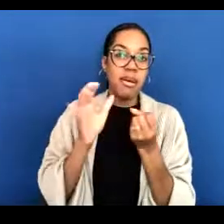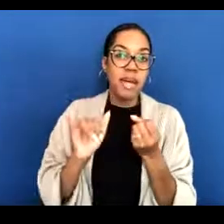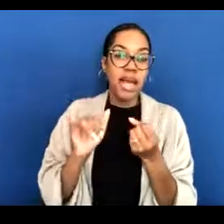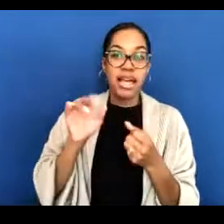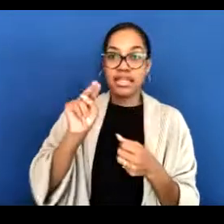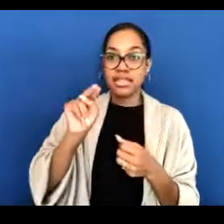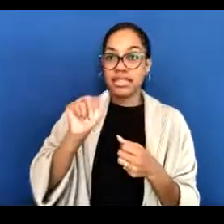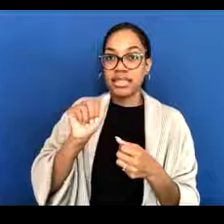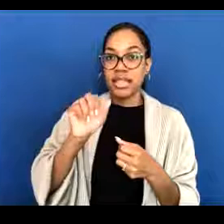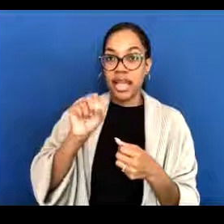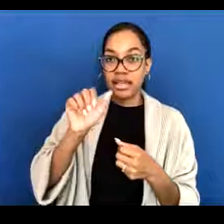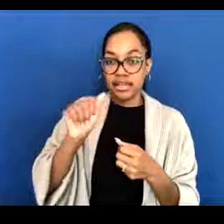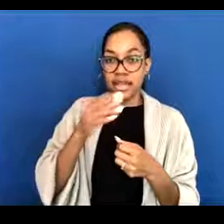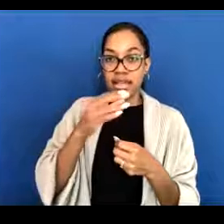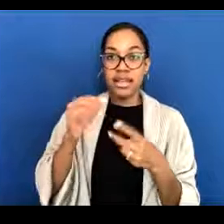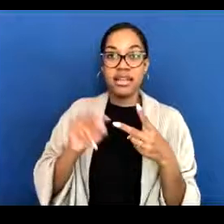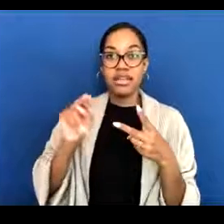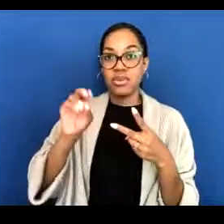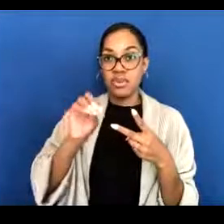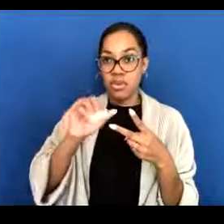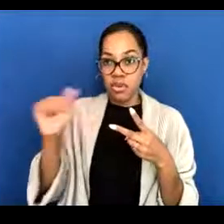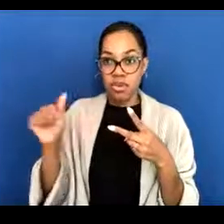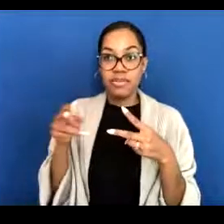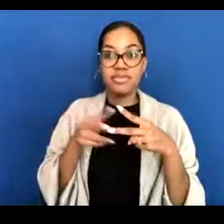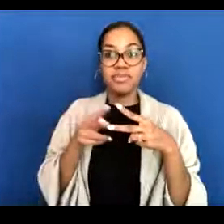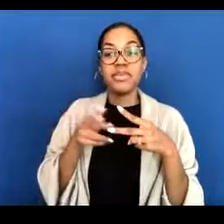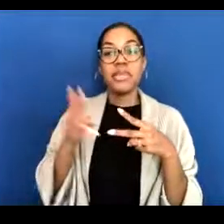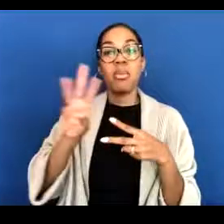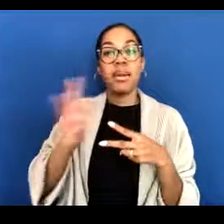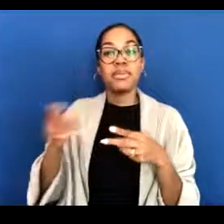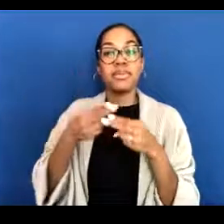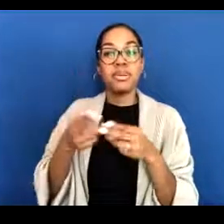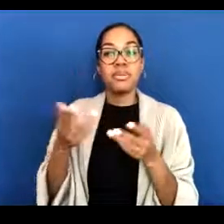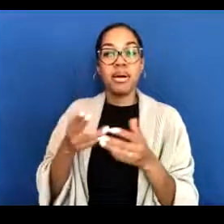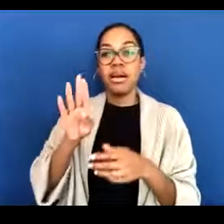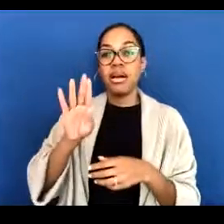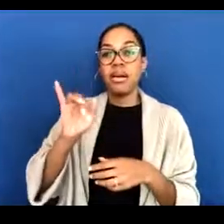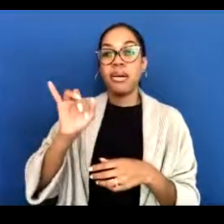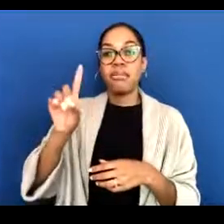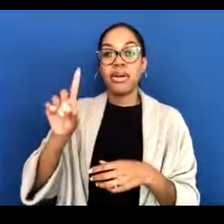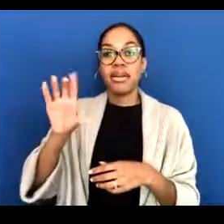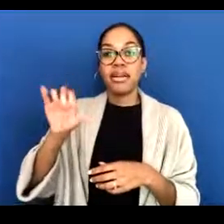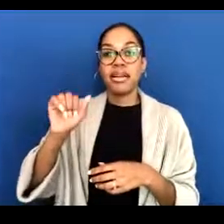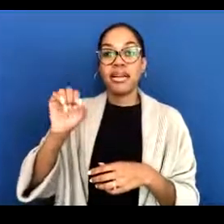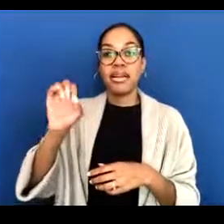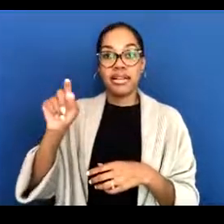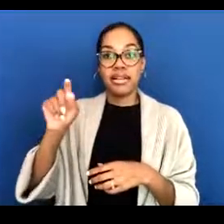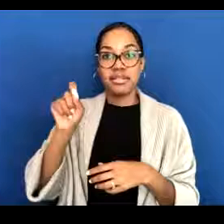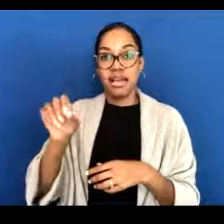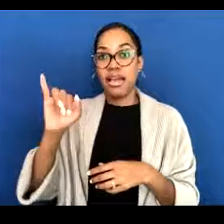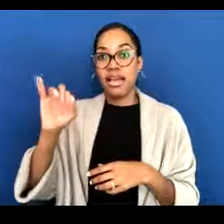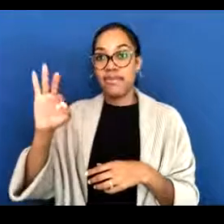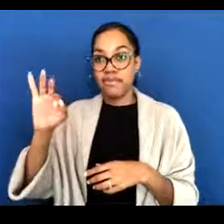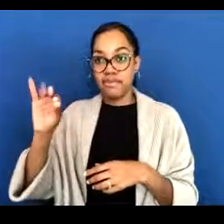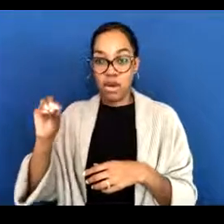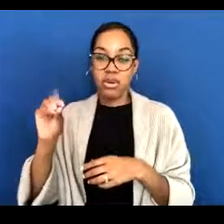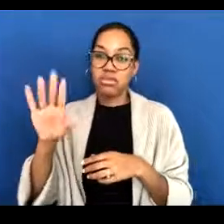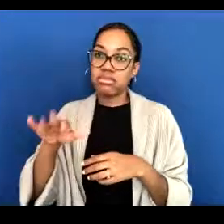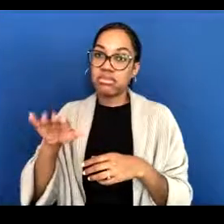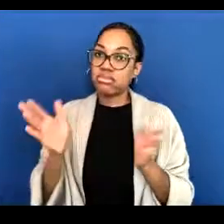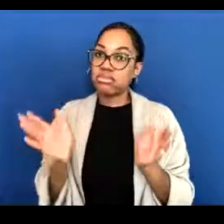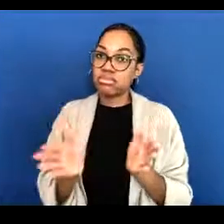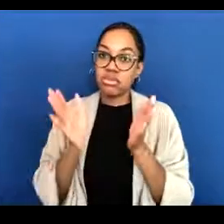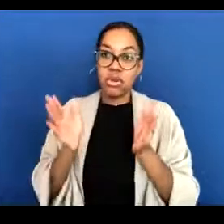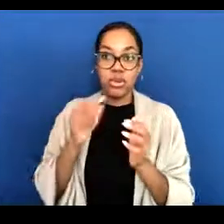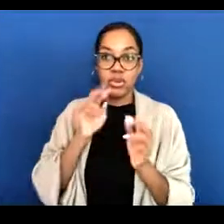the National Weather Service. It's called birdcastinfo, and I can't recommend this highly enough if you're interested in bird migration, figuring out